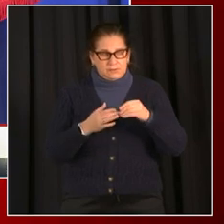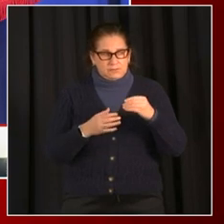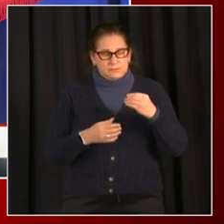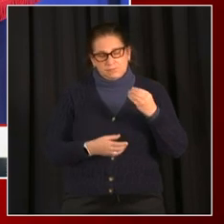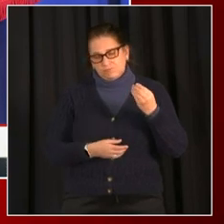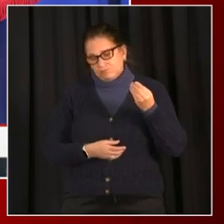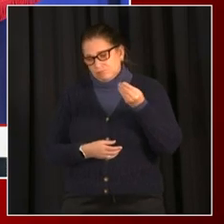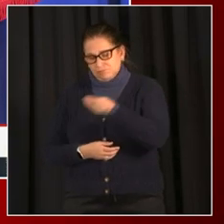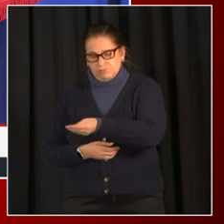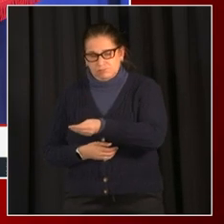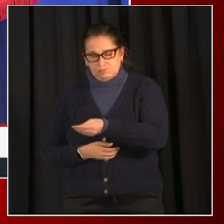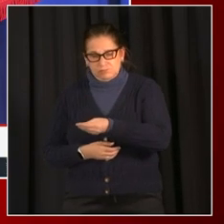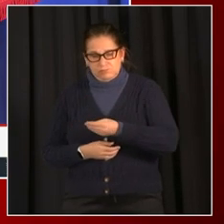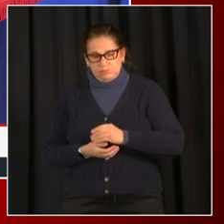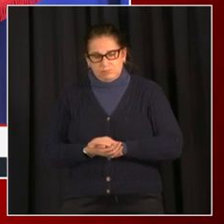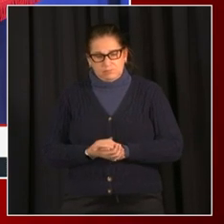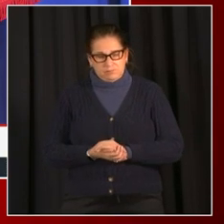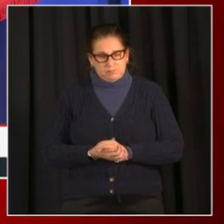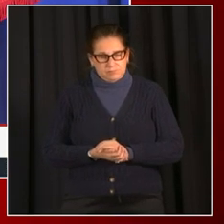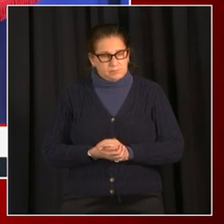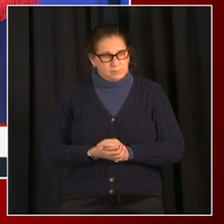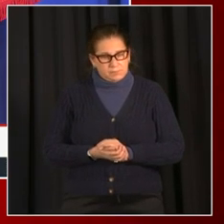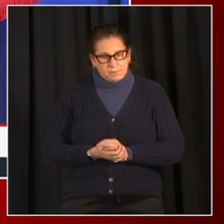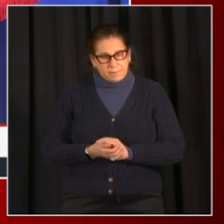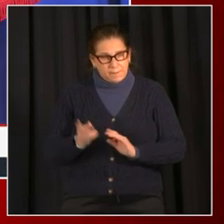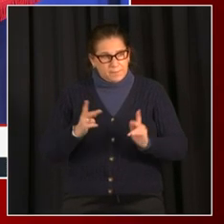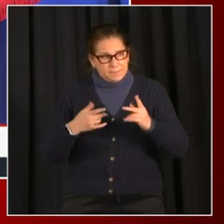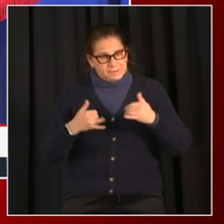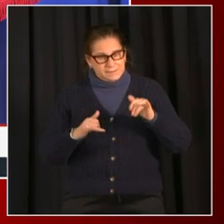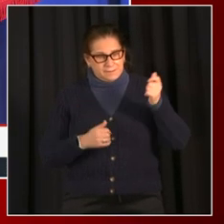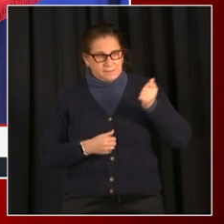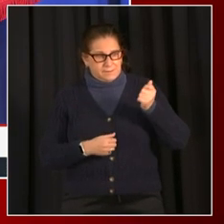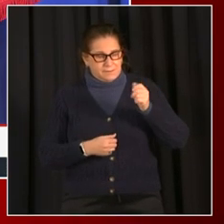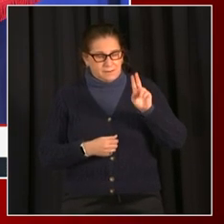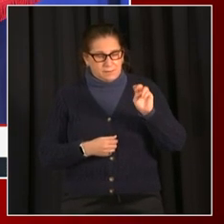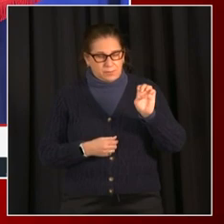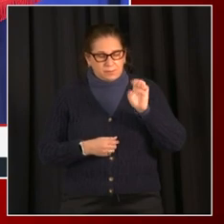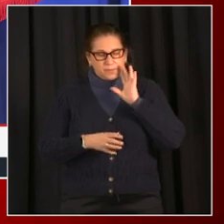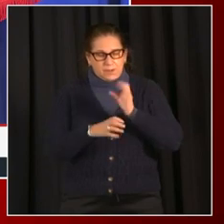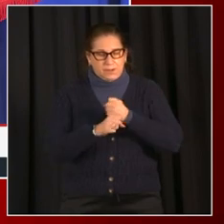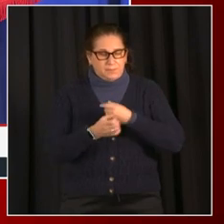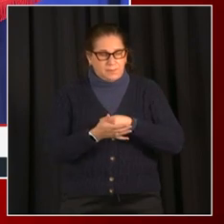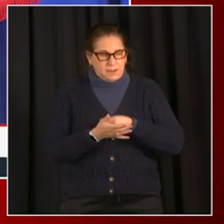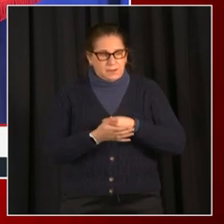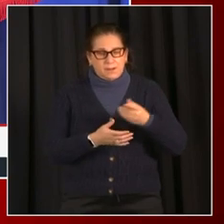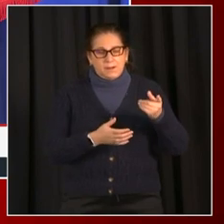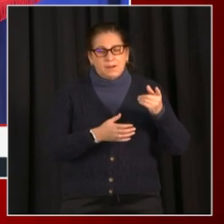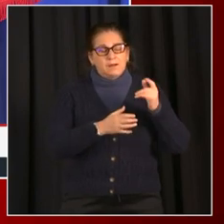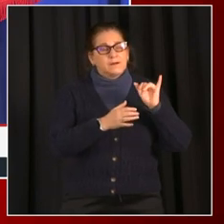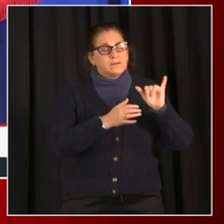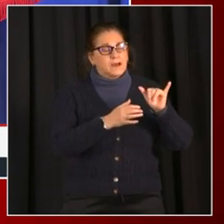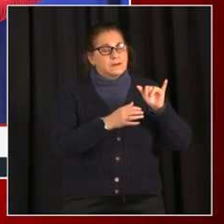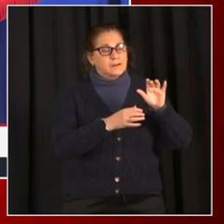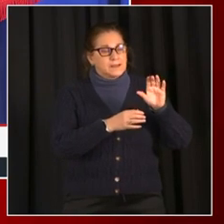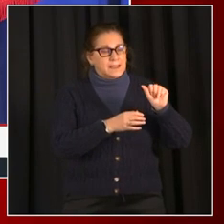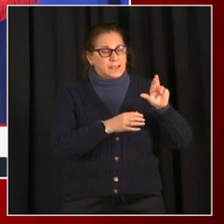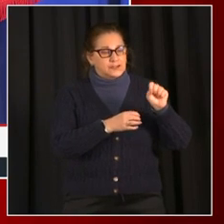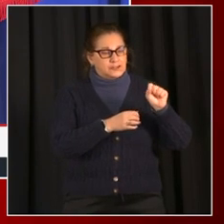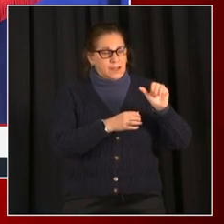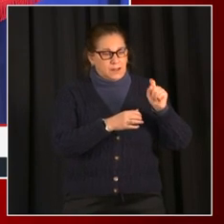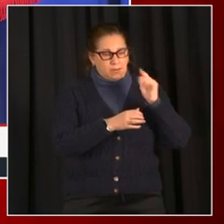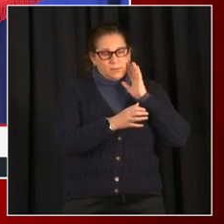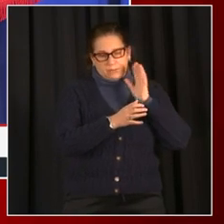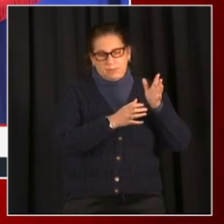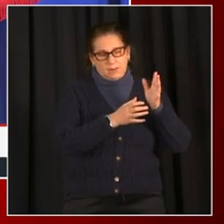and that is unchanged by the congressional action. Any sense about what this COVID